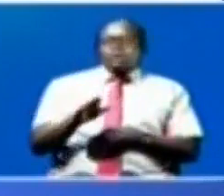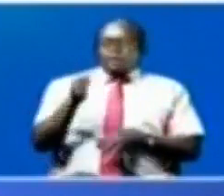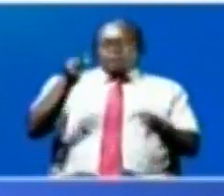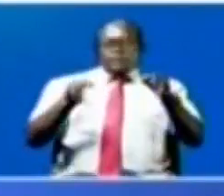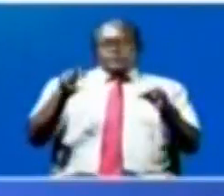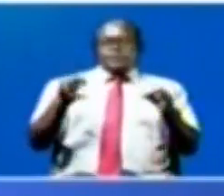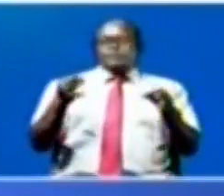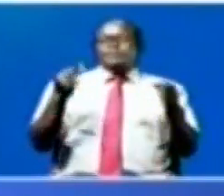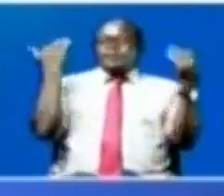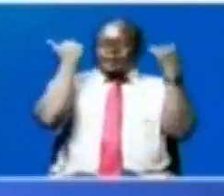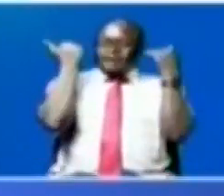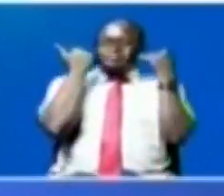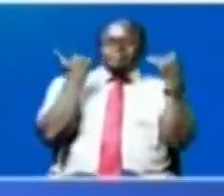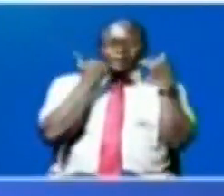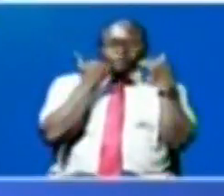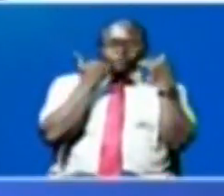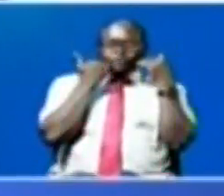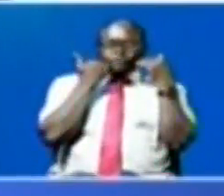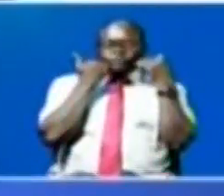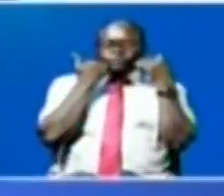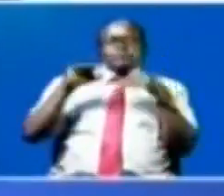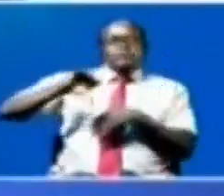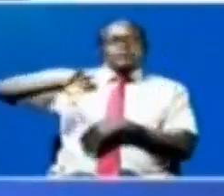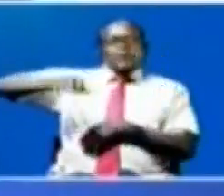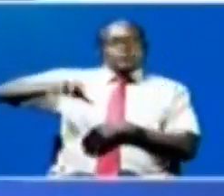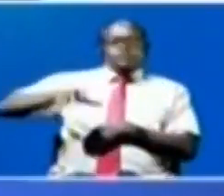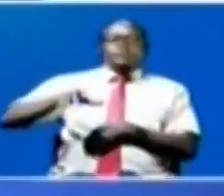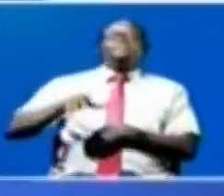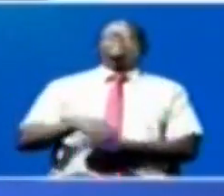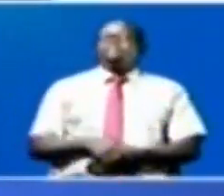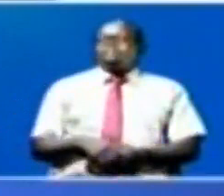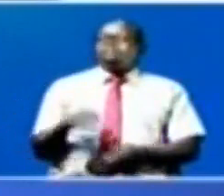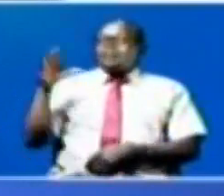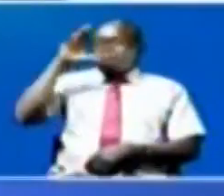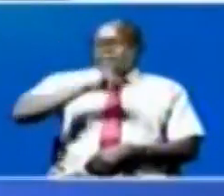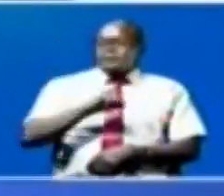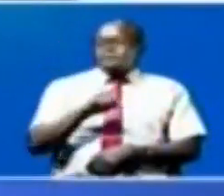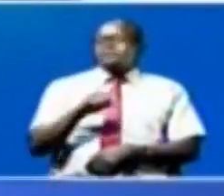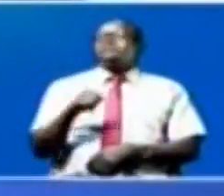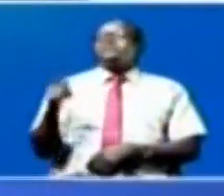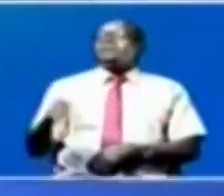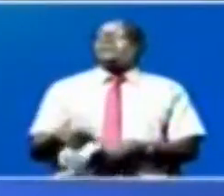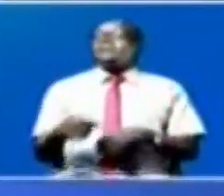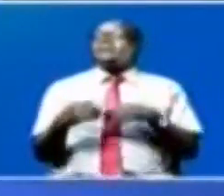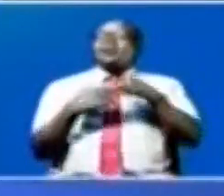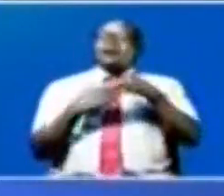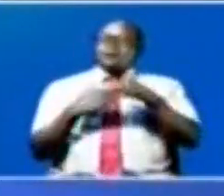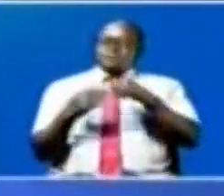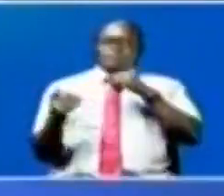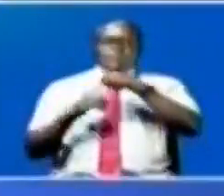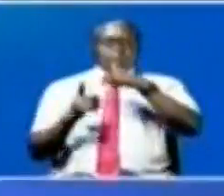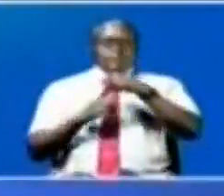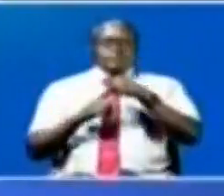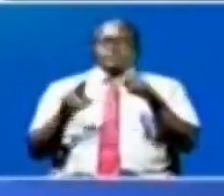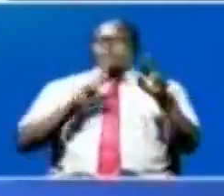Caroline Kemei, based at Githongo Court in Meru County, and she went missing on the 6th of this month. According to